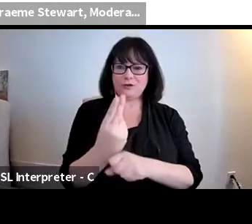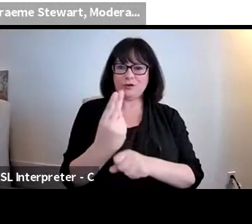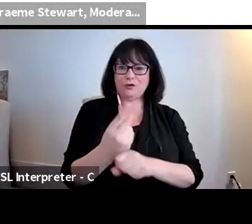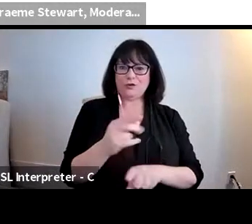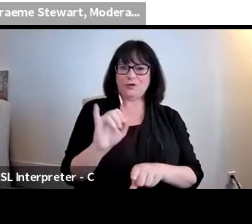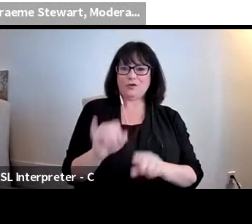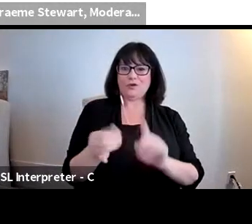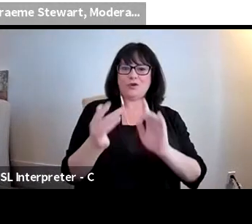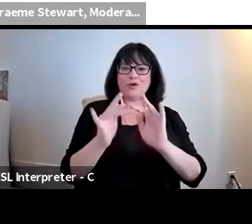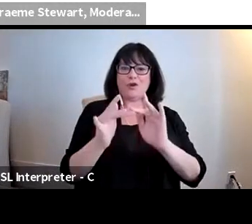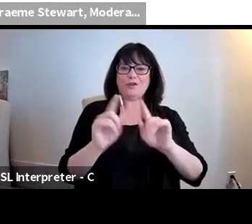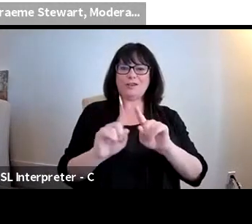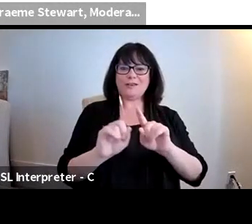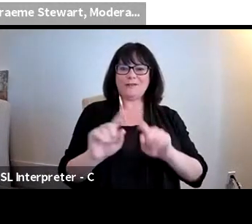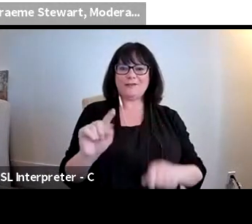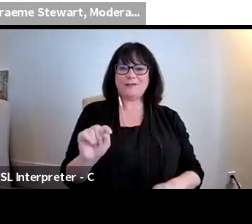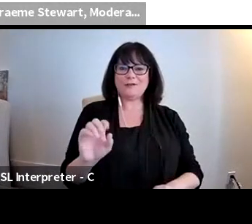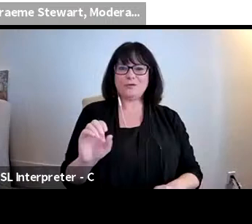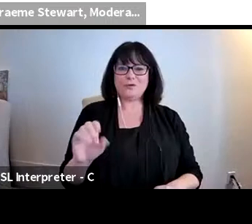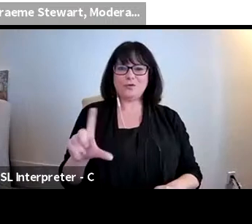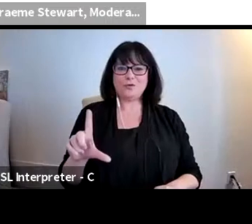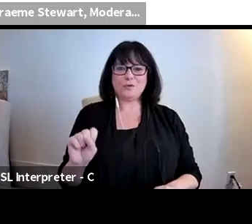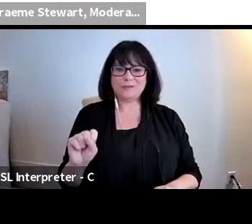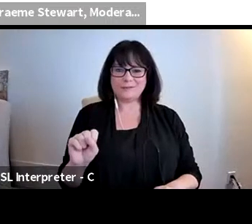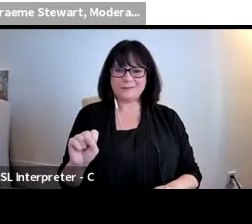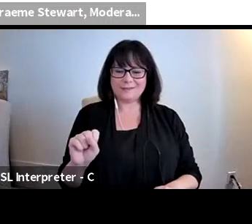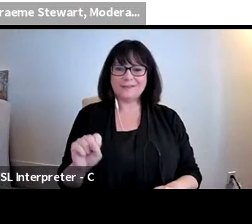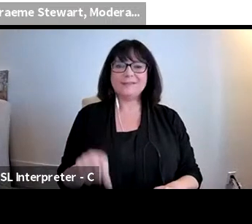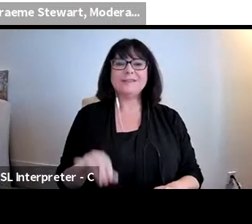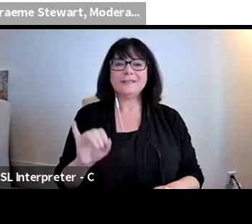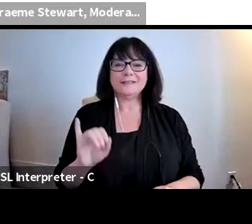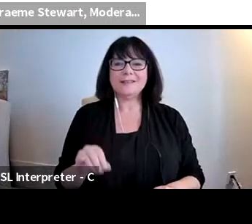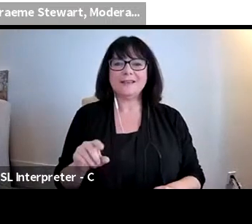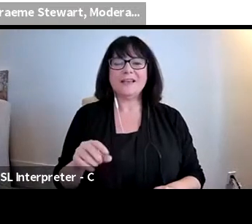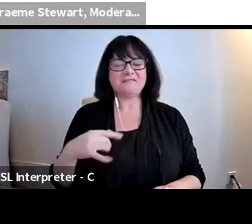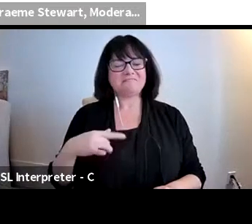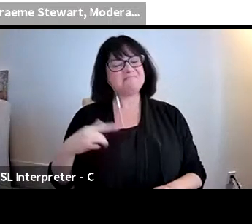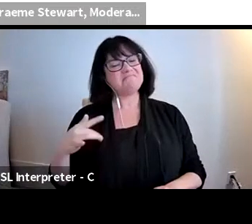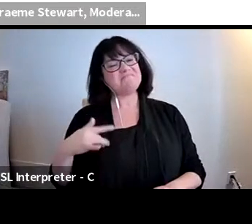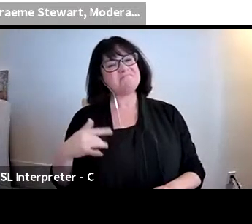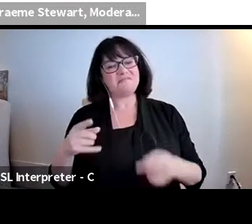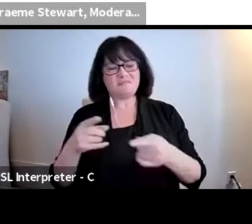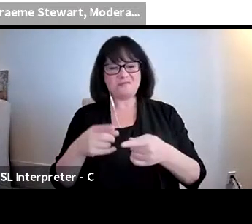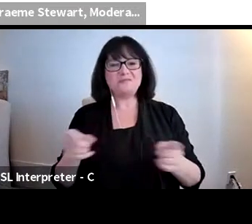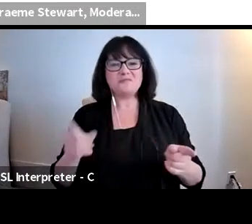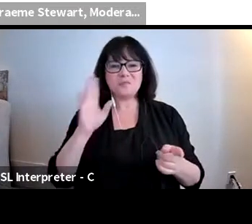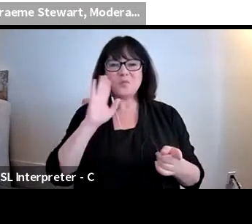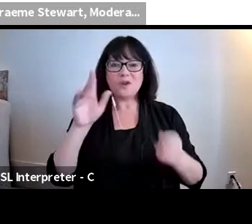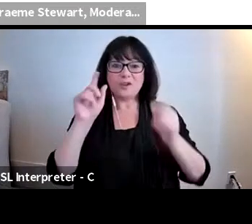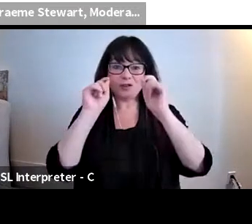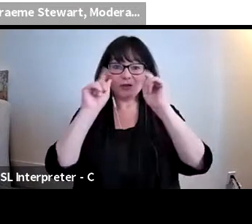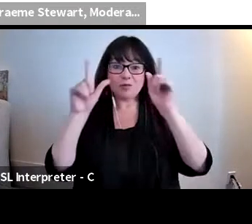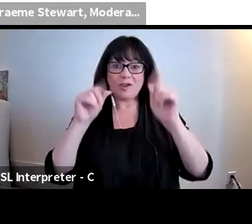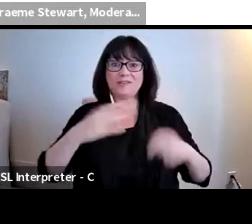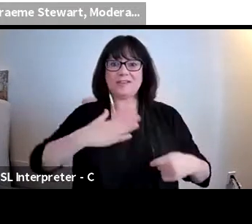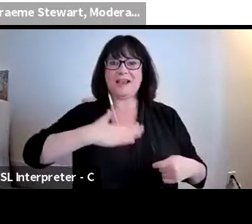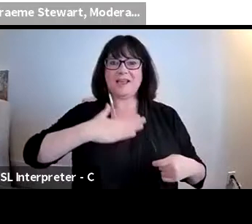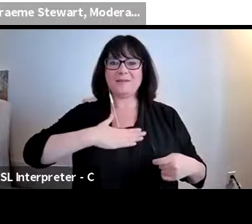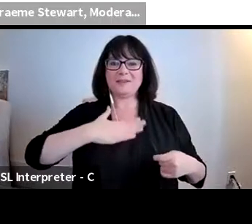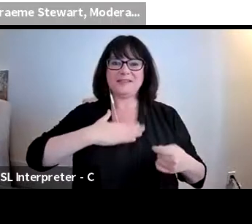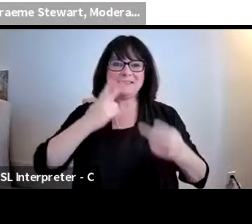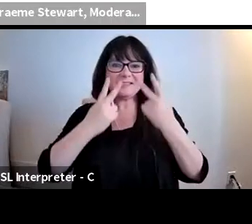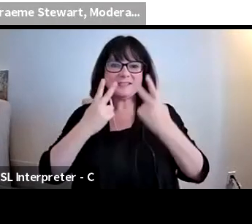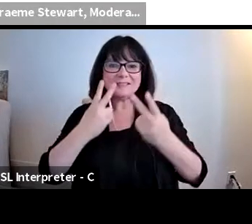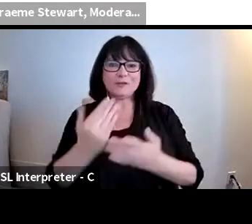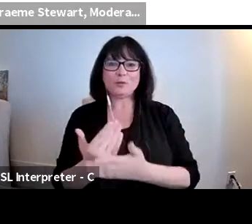and that you'll find that you're pleasantly, I think, surprised by some of the new things that they're doing that they